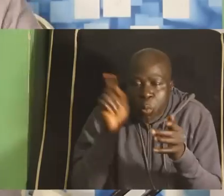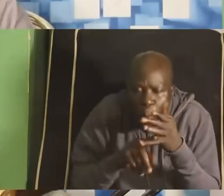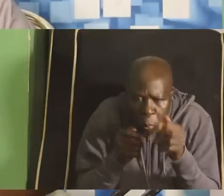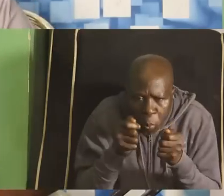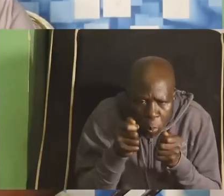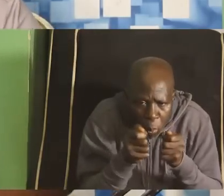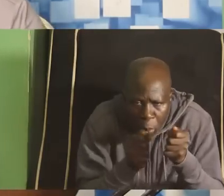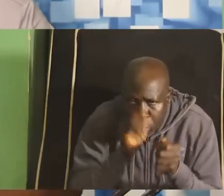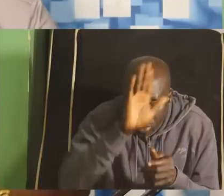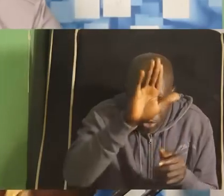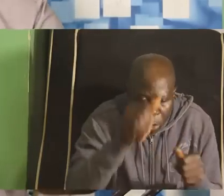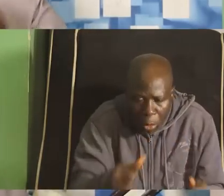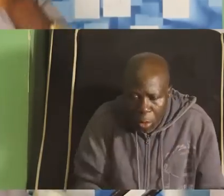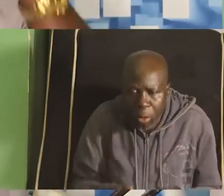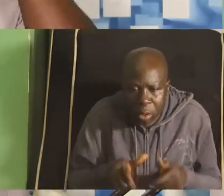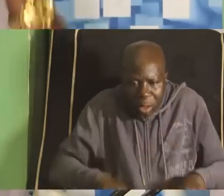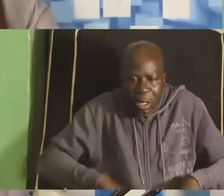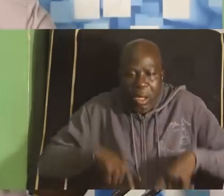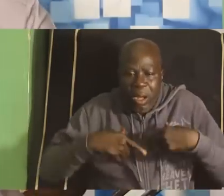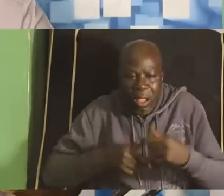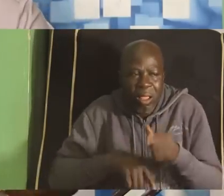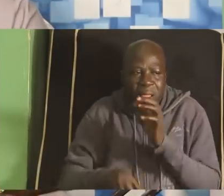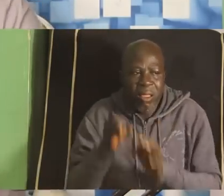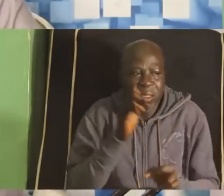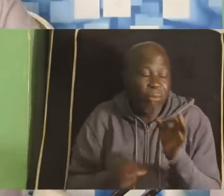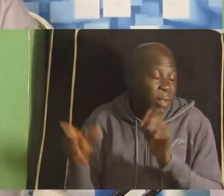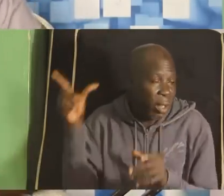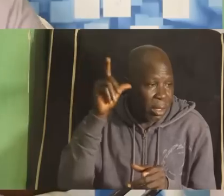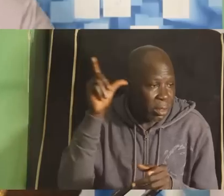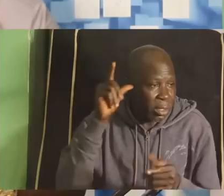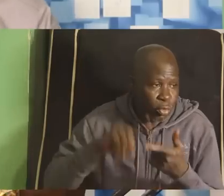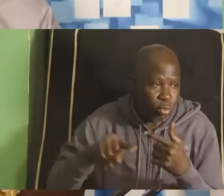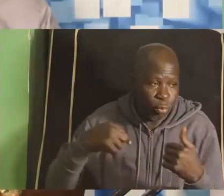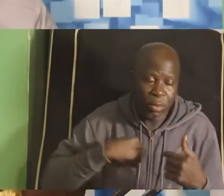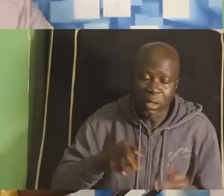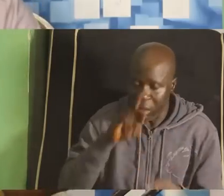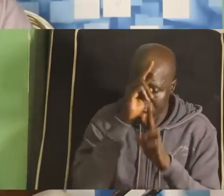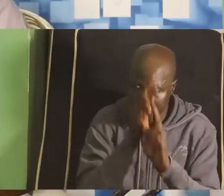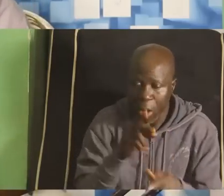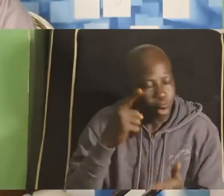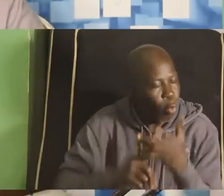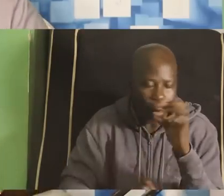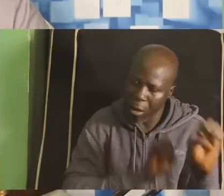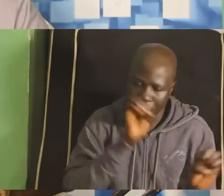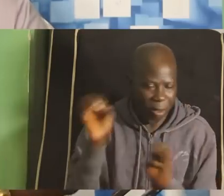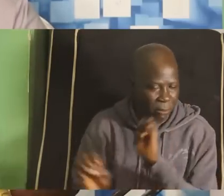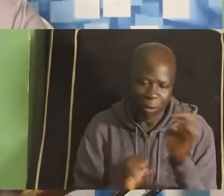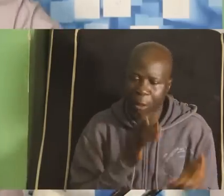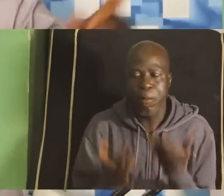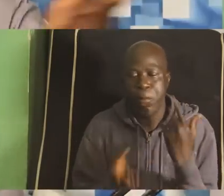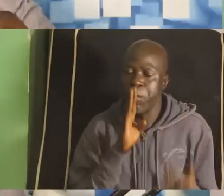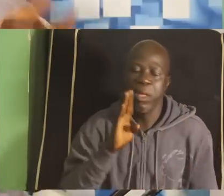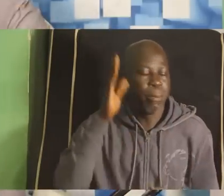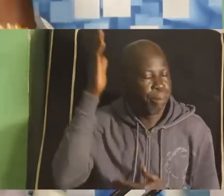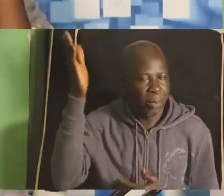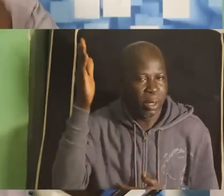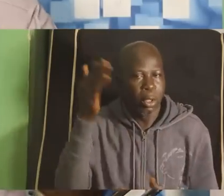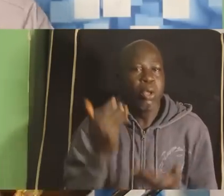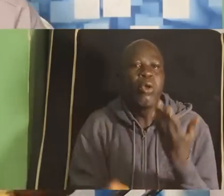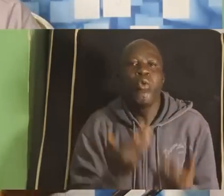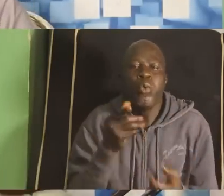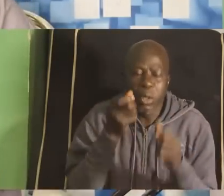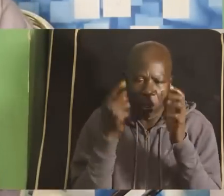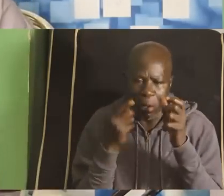it, and they use it to monitor it. If you are listening to me now, sir, wherever you may be, you will quickly pray